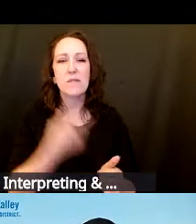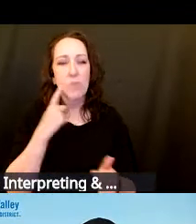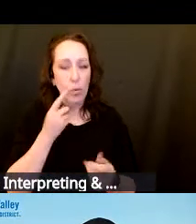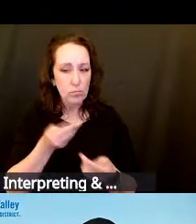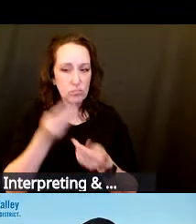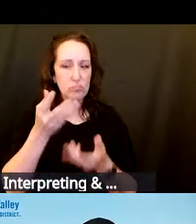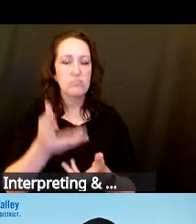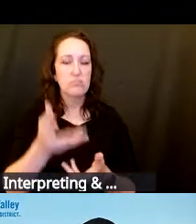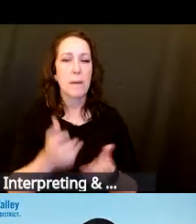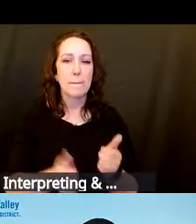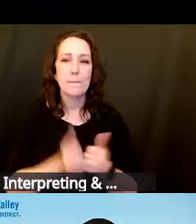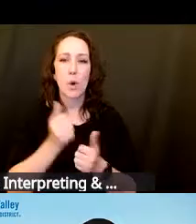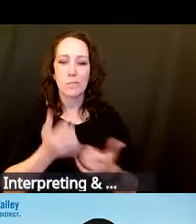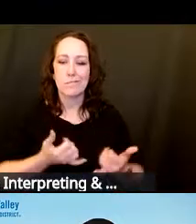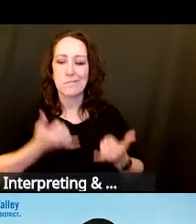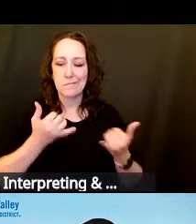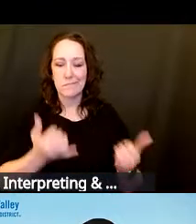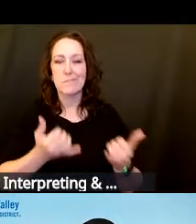most up-to-date